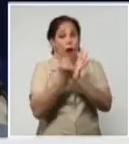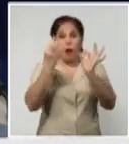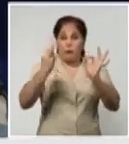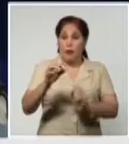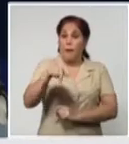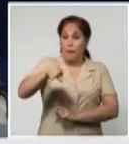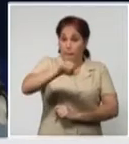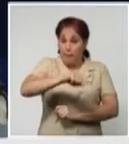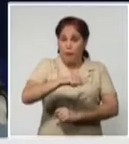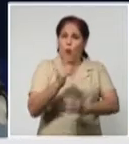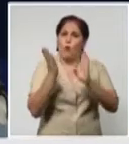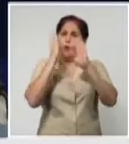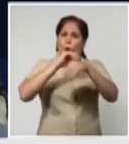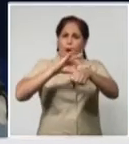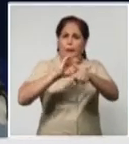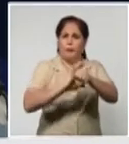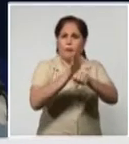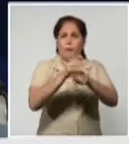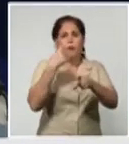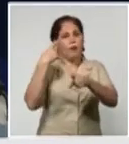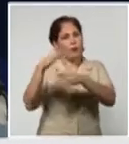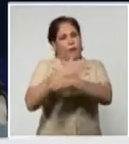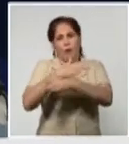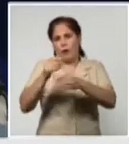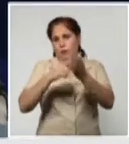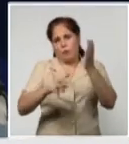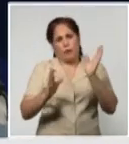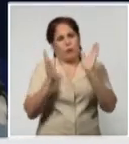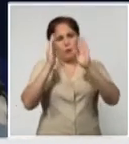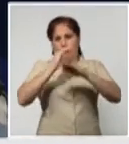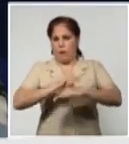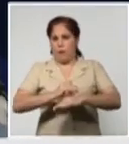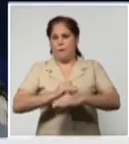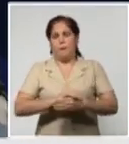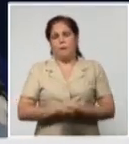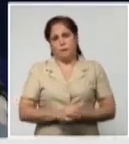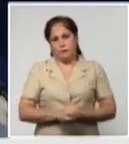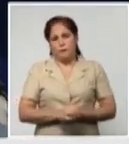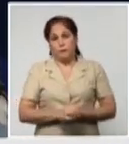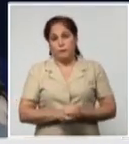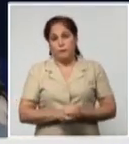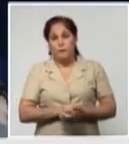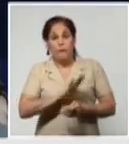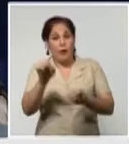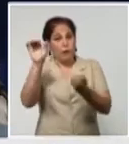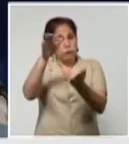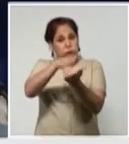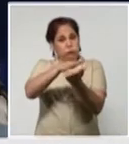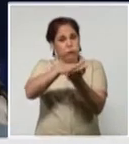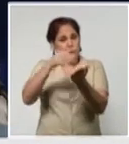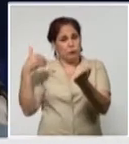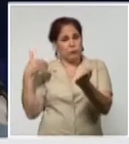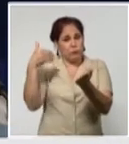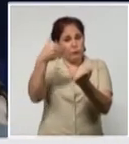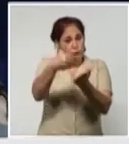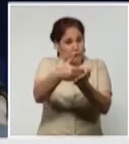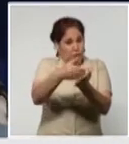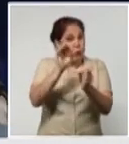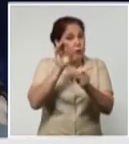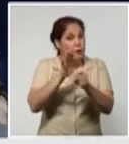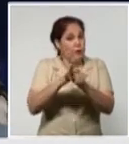to guarantee that there are no positive cases in their respective territories. Since the beginning of the pandemic